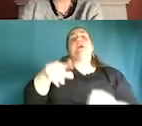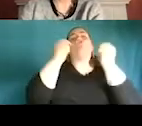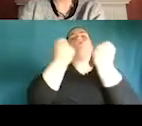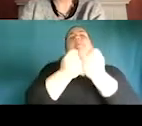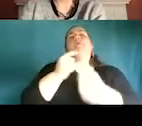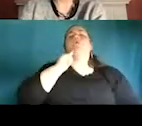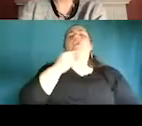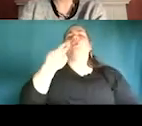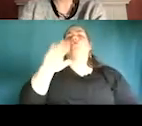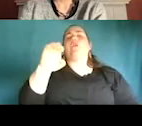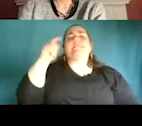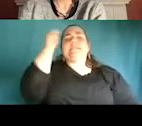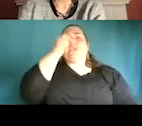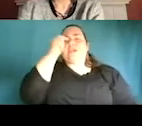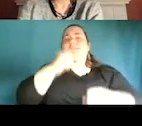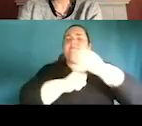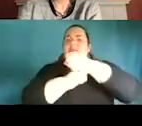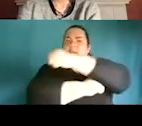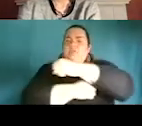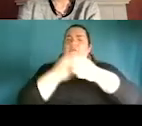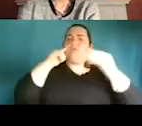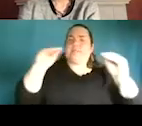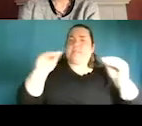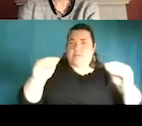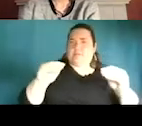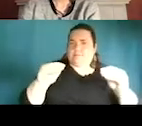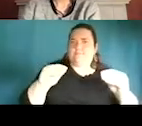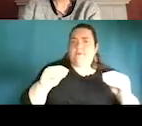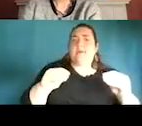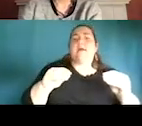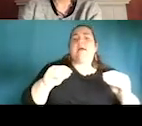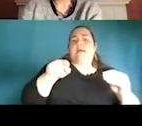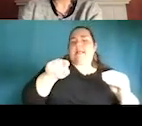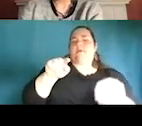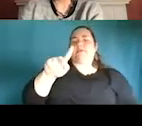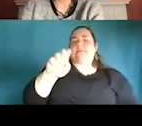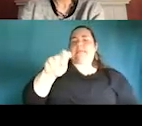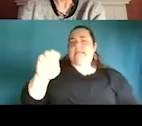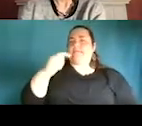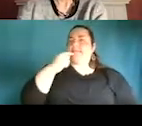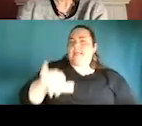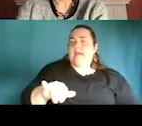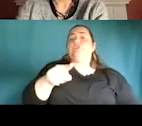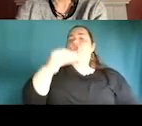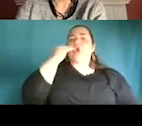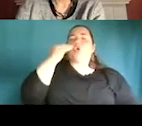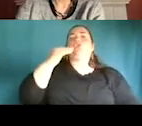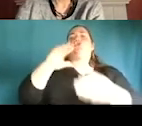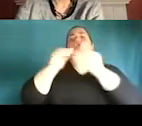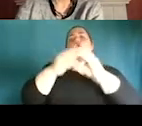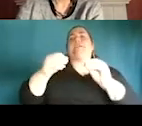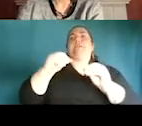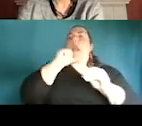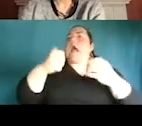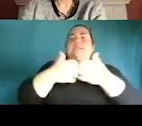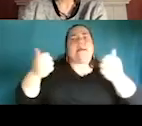her research and teaching. And she notes, stories are not separate from theory. They make up theory and therefore